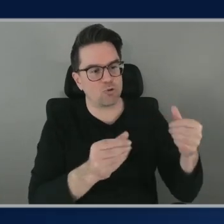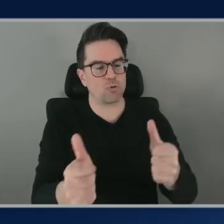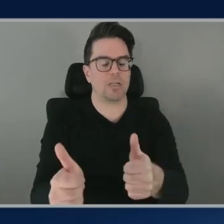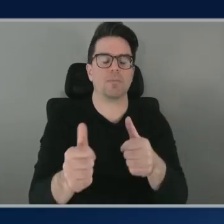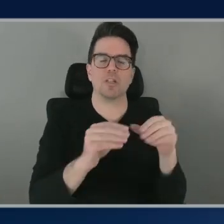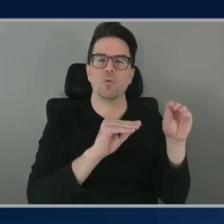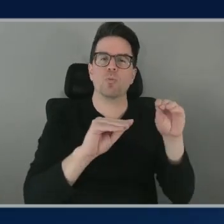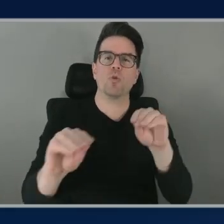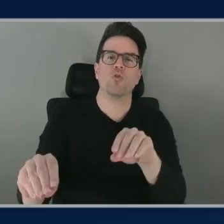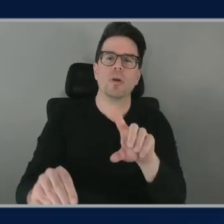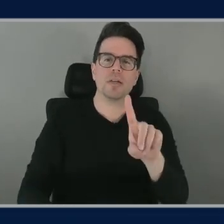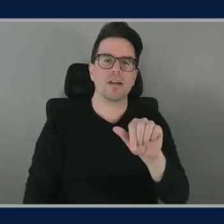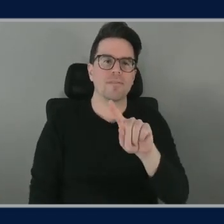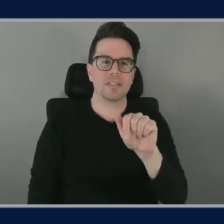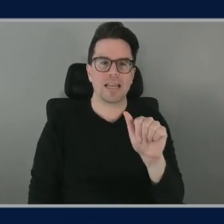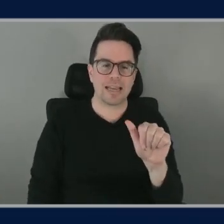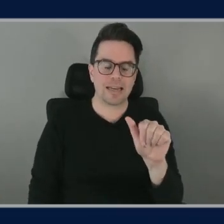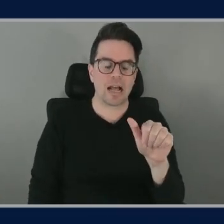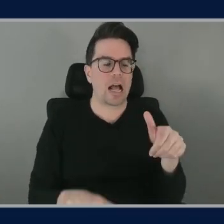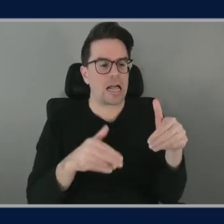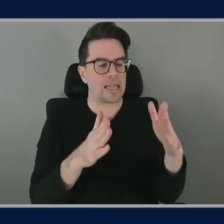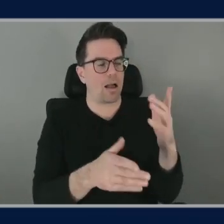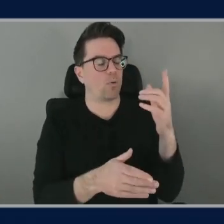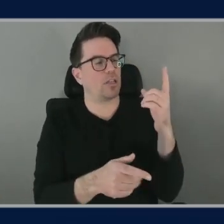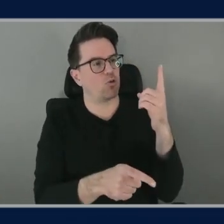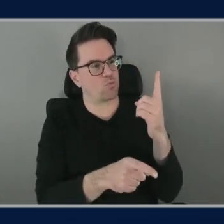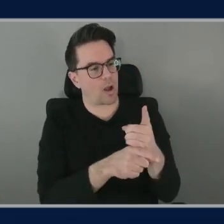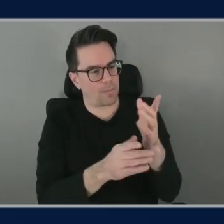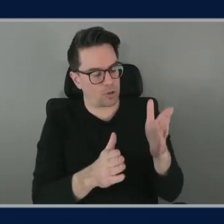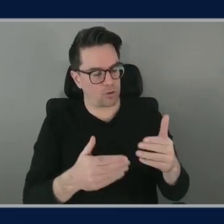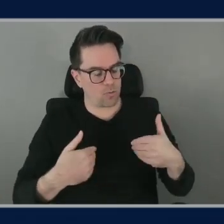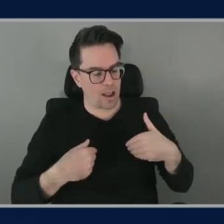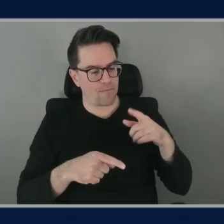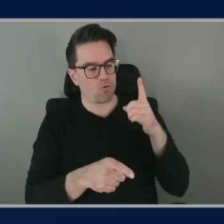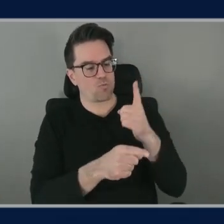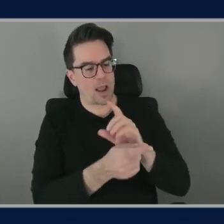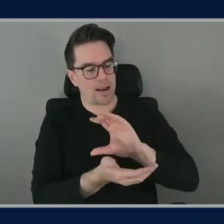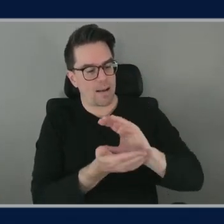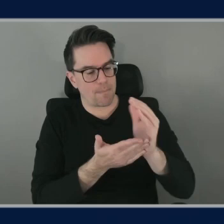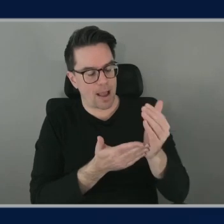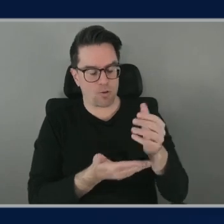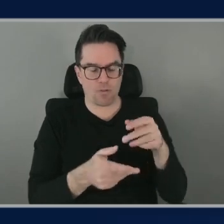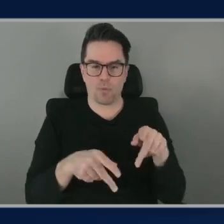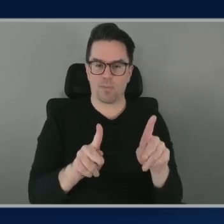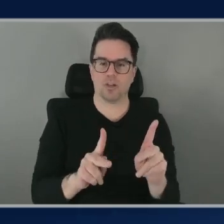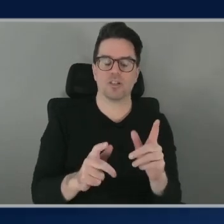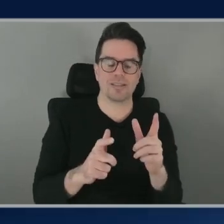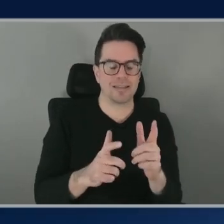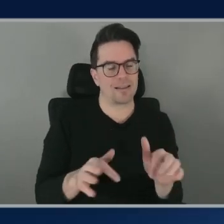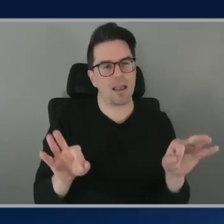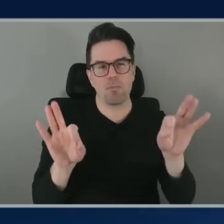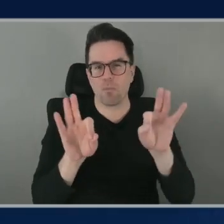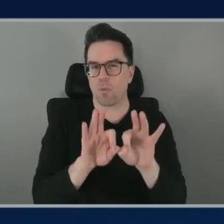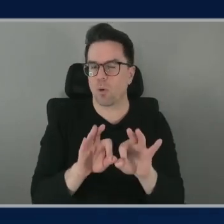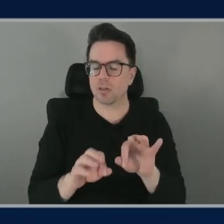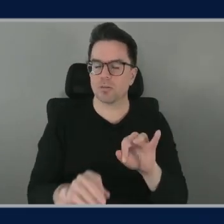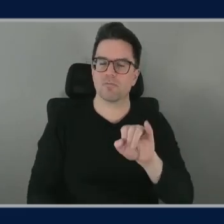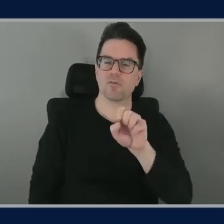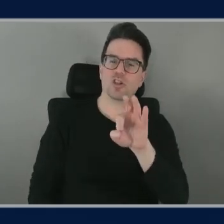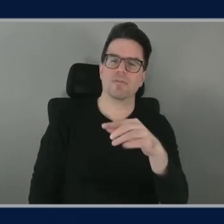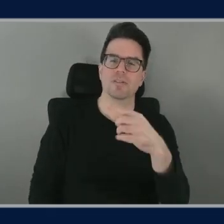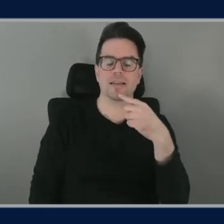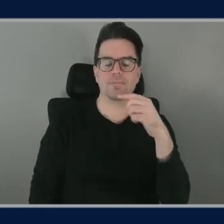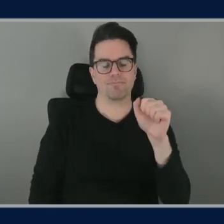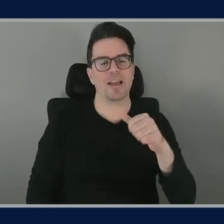just letting the right person in with the right amount of permissions is huge. Yeah, and the collaboration isn't just about between people. I think